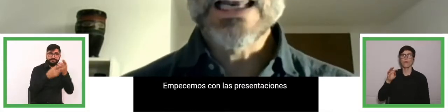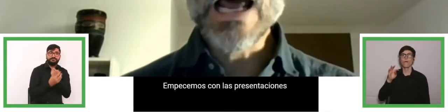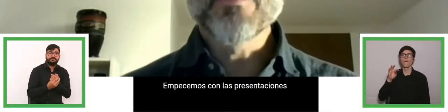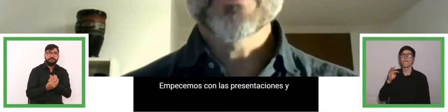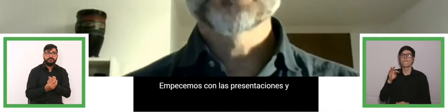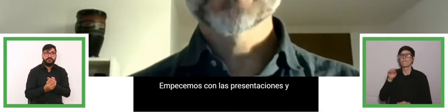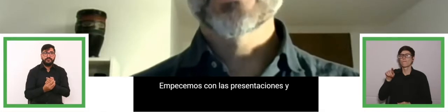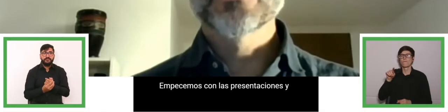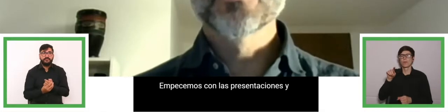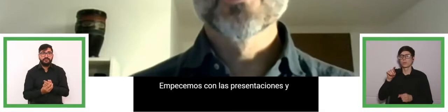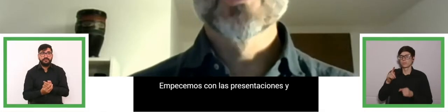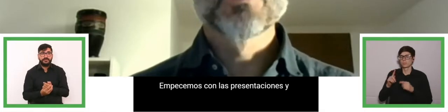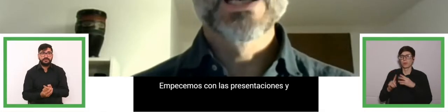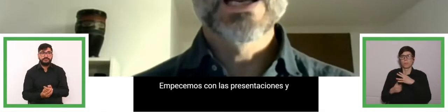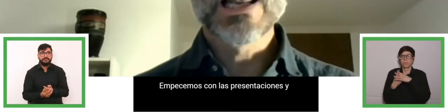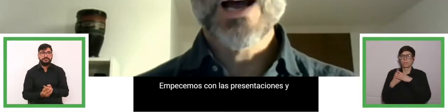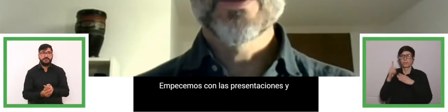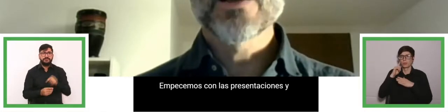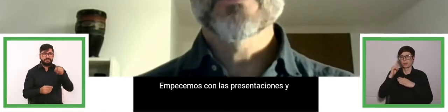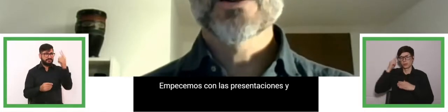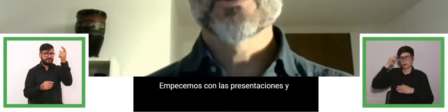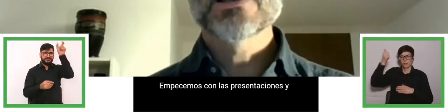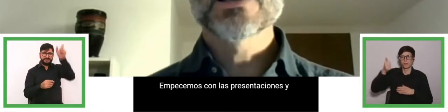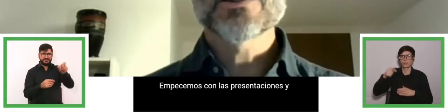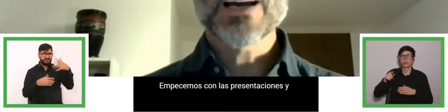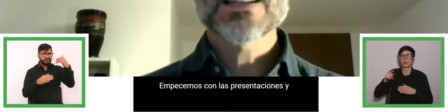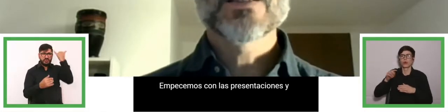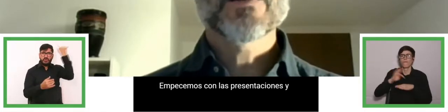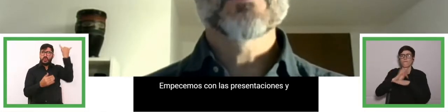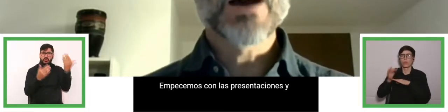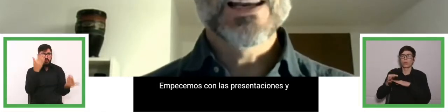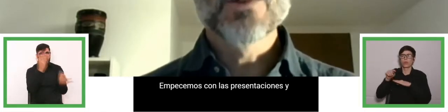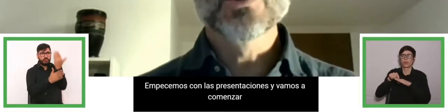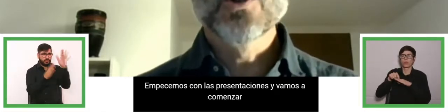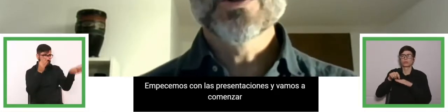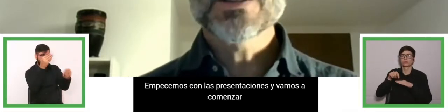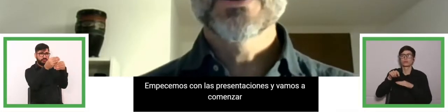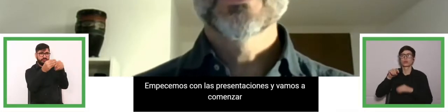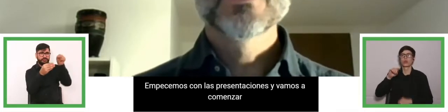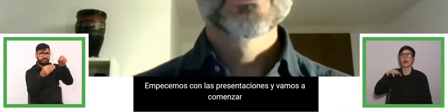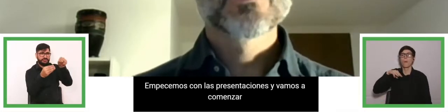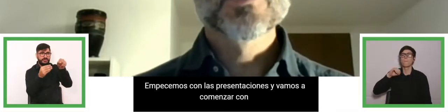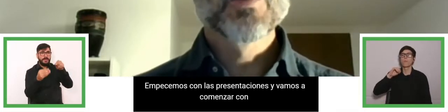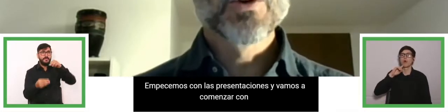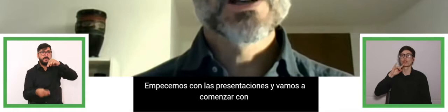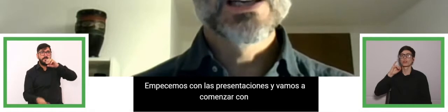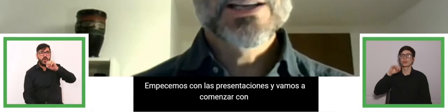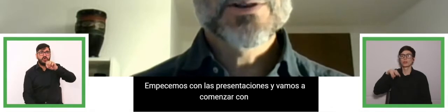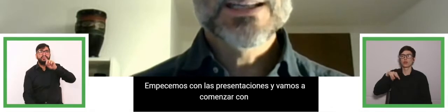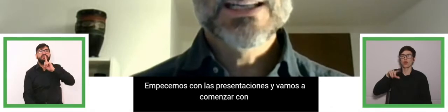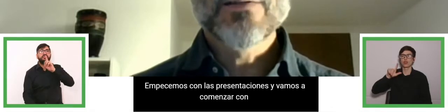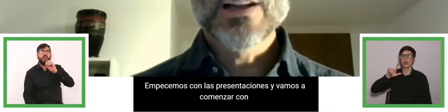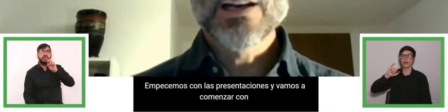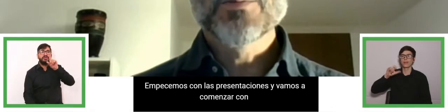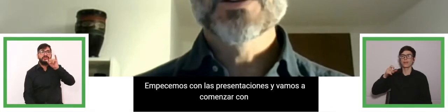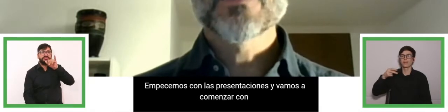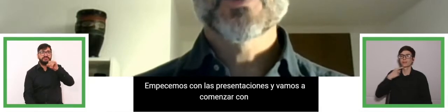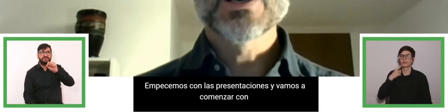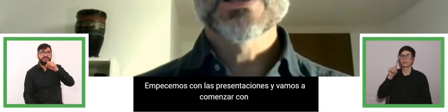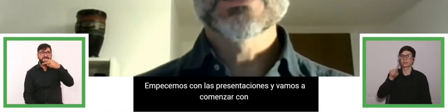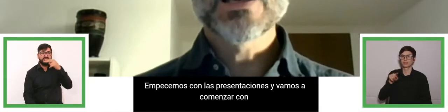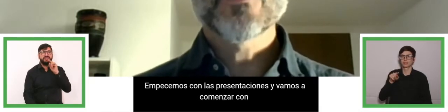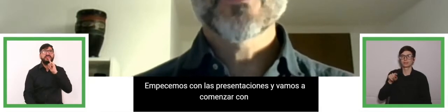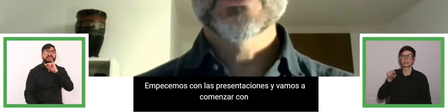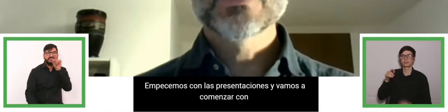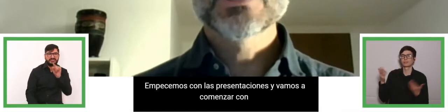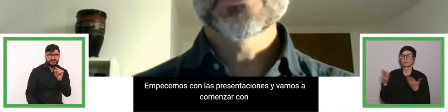Light Lab, an award-winning lab that creates interactive and bilingual tools to support literacy development for